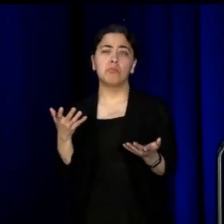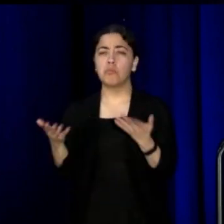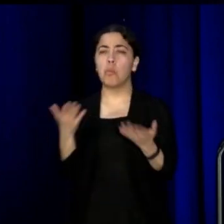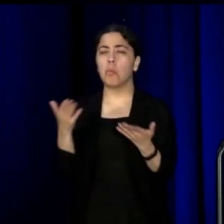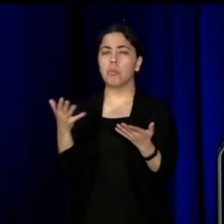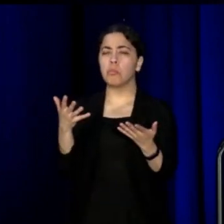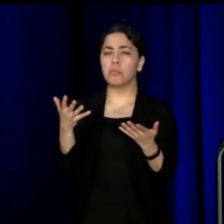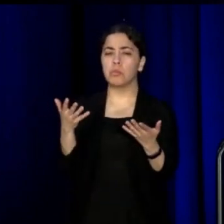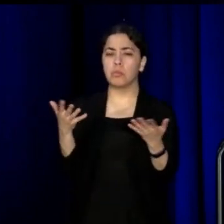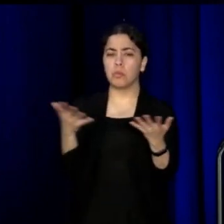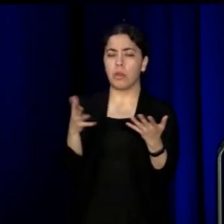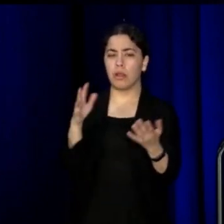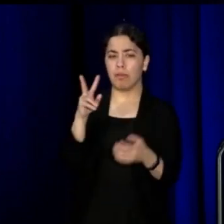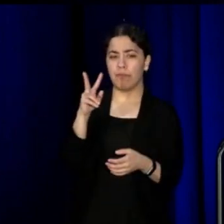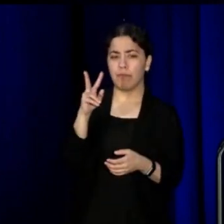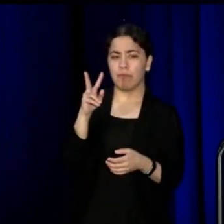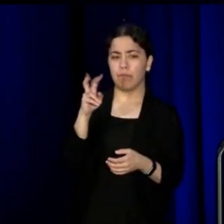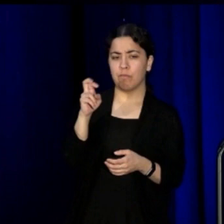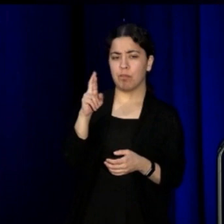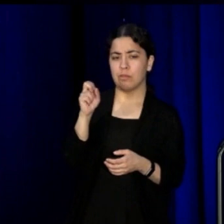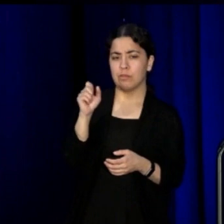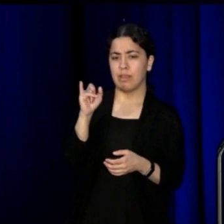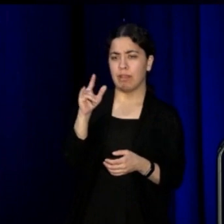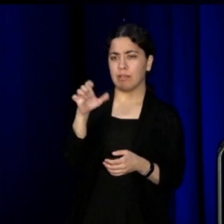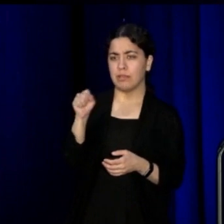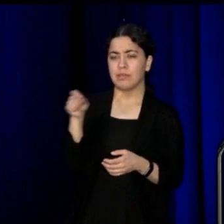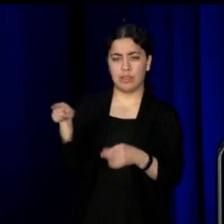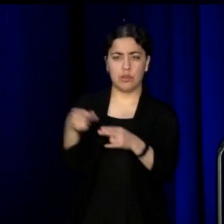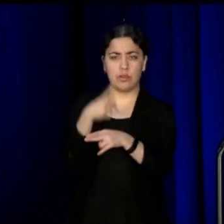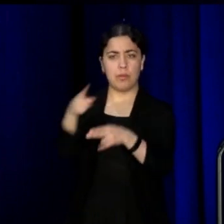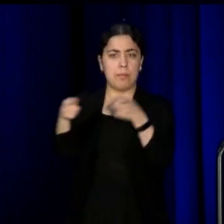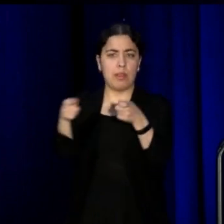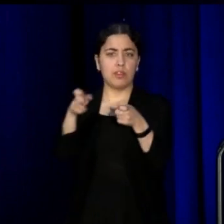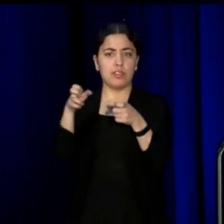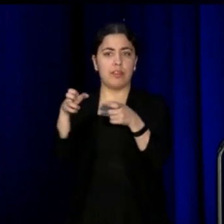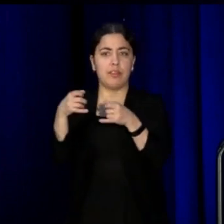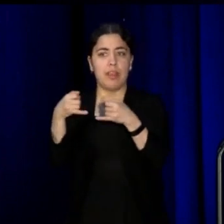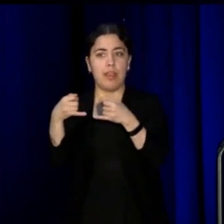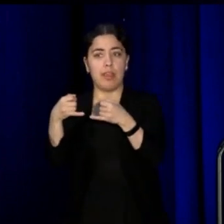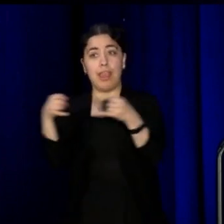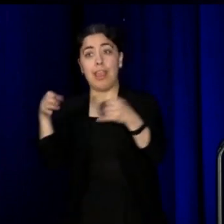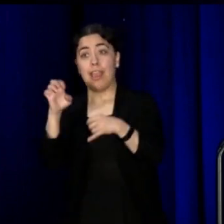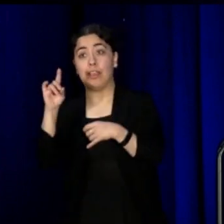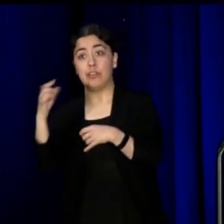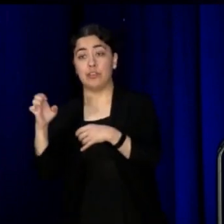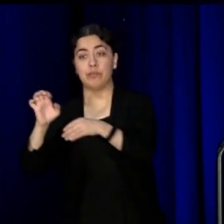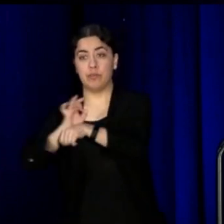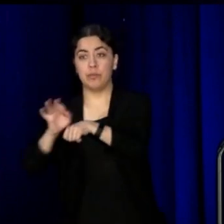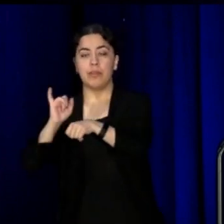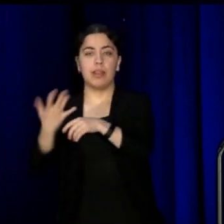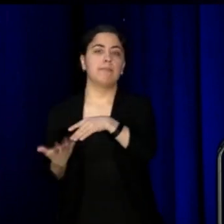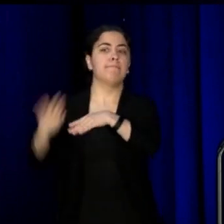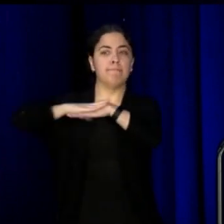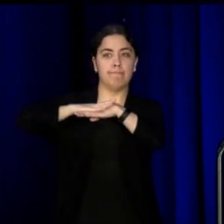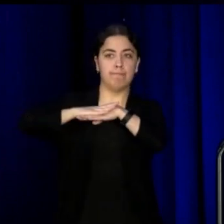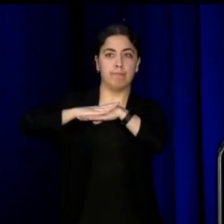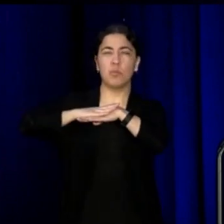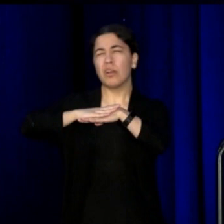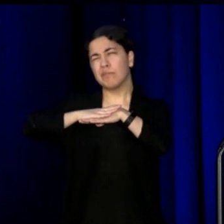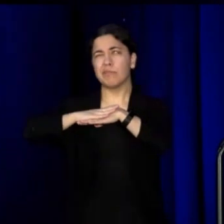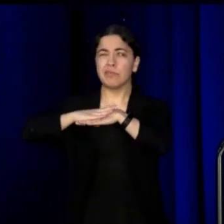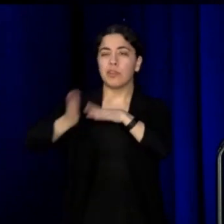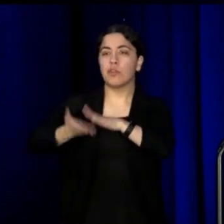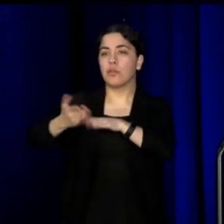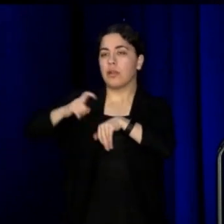Vercel uses to manage these edge functions, is built on top of, the edge